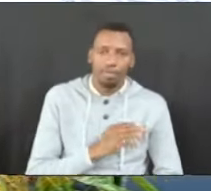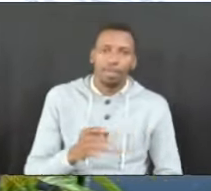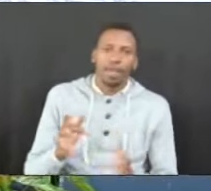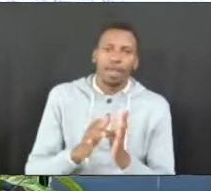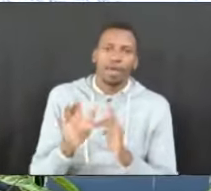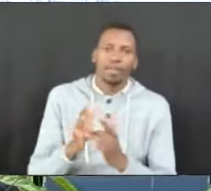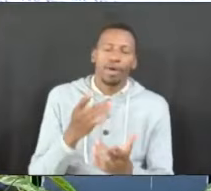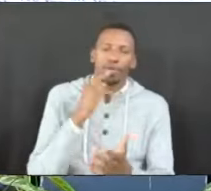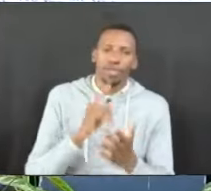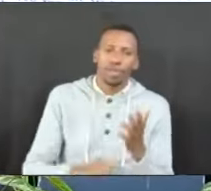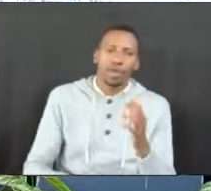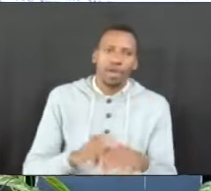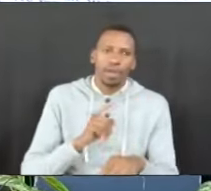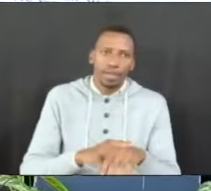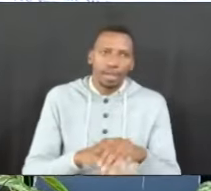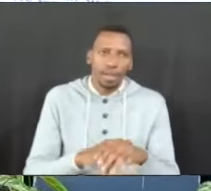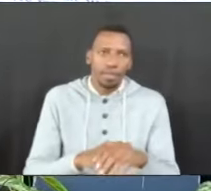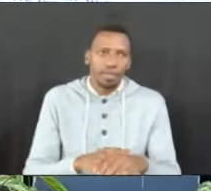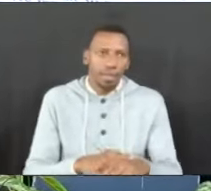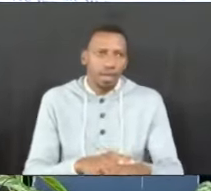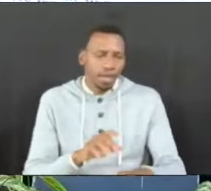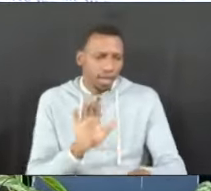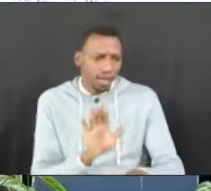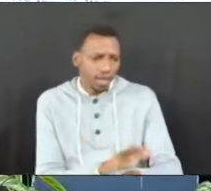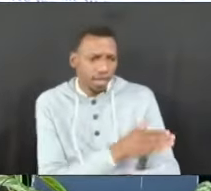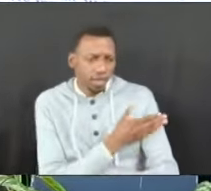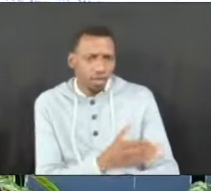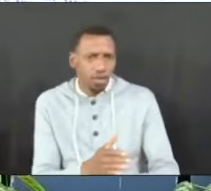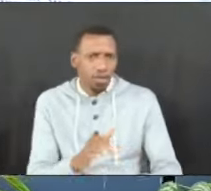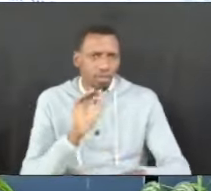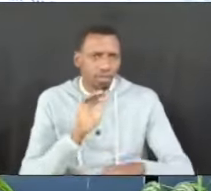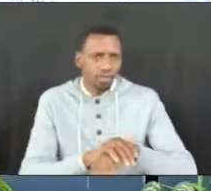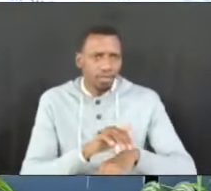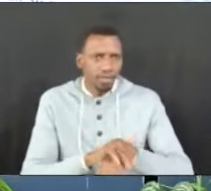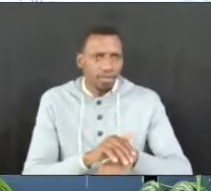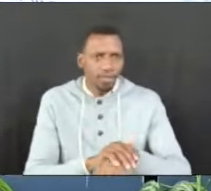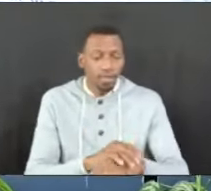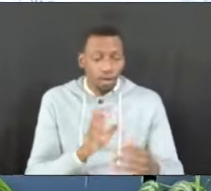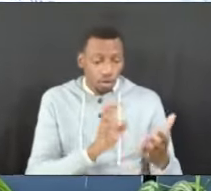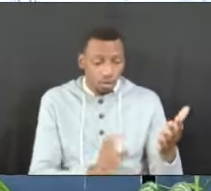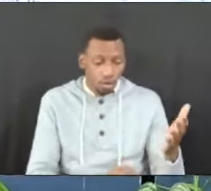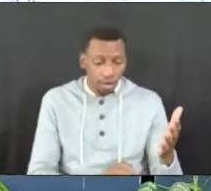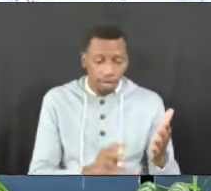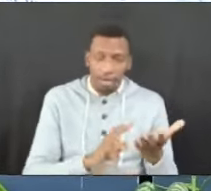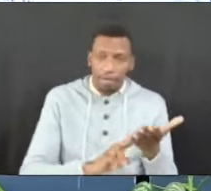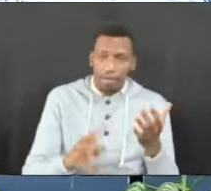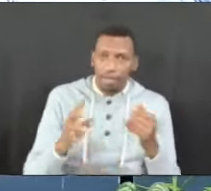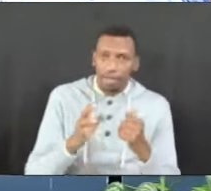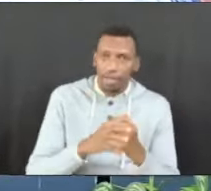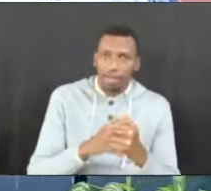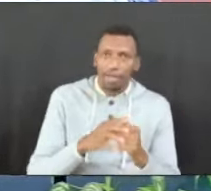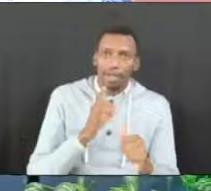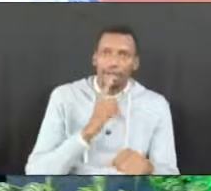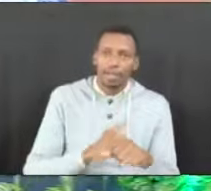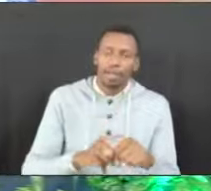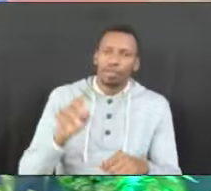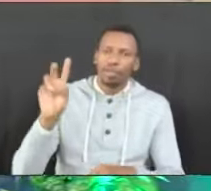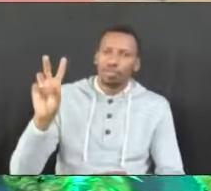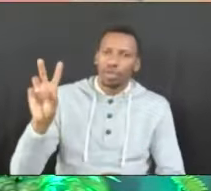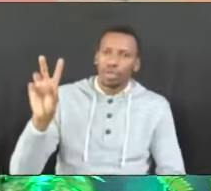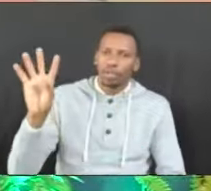me when good singing happens, when you read verse 9, when the 24 elders